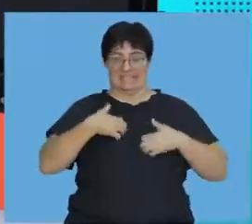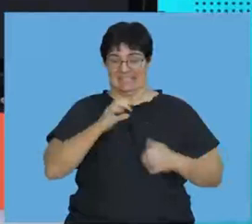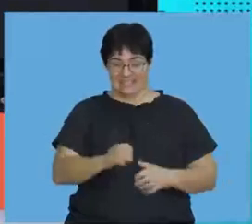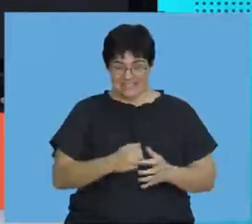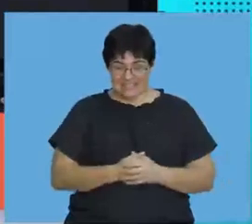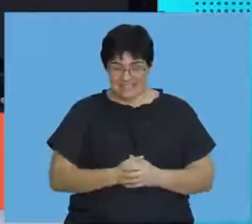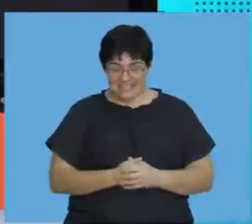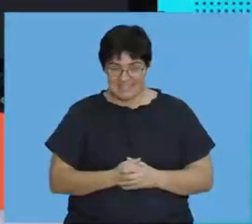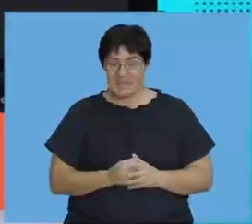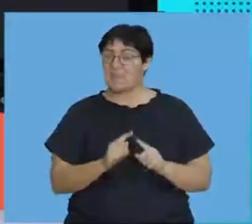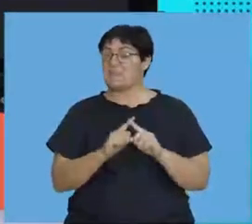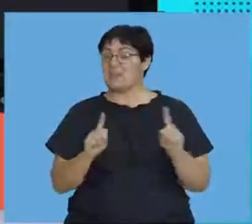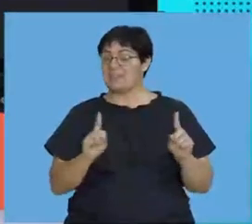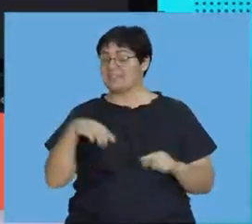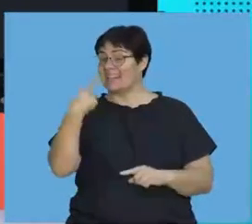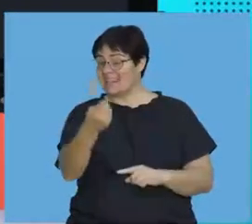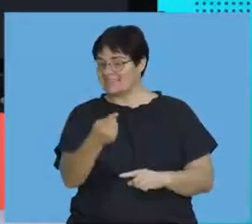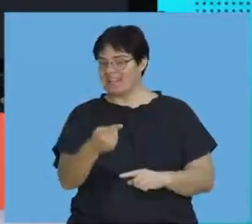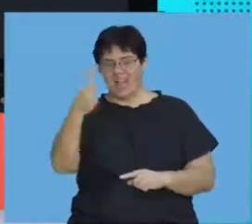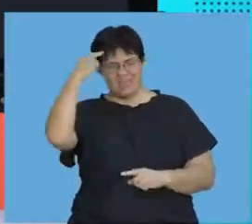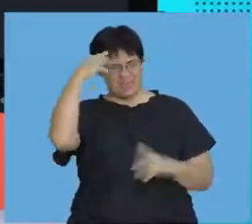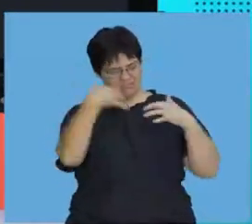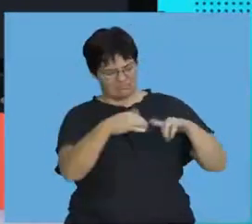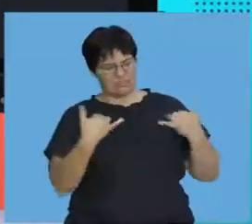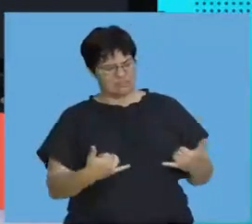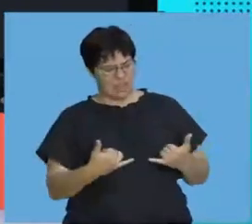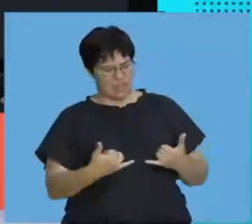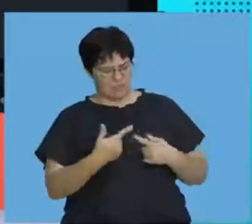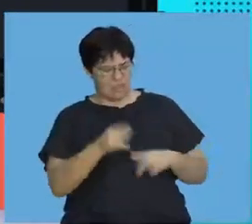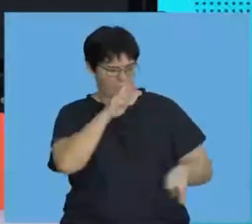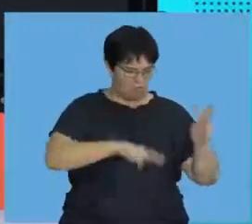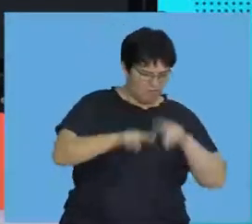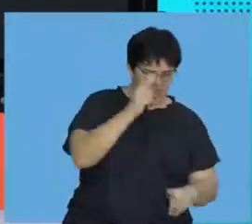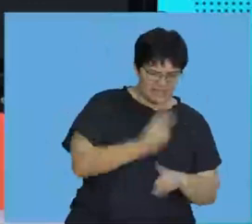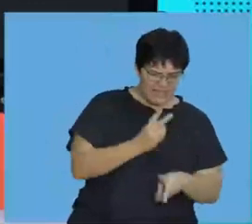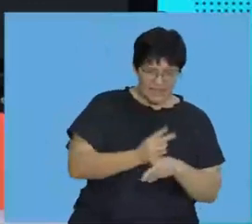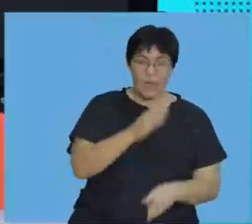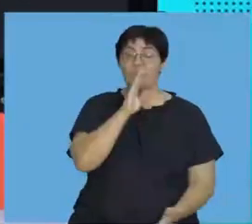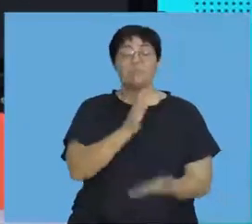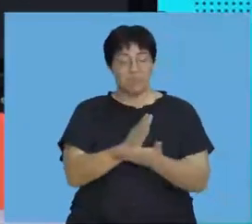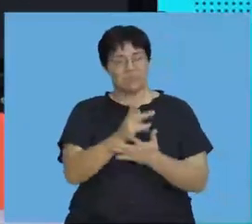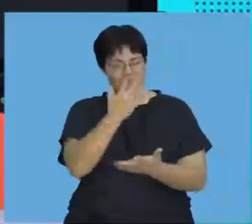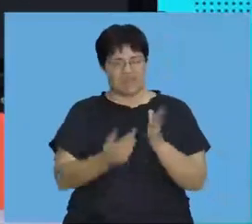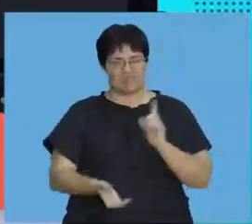explosions. Very exciting, okay? But until then, think about what we've gone through. Go and